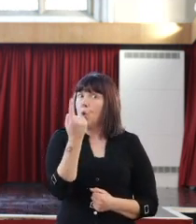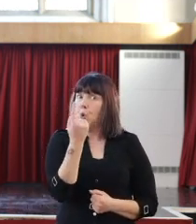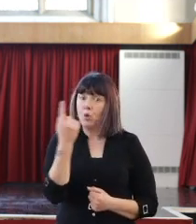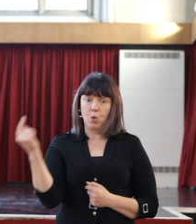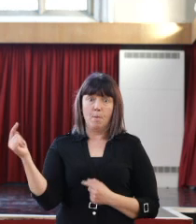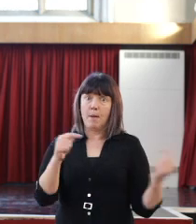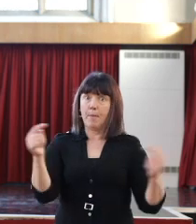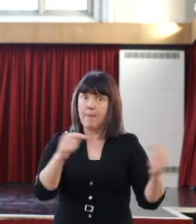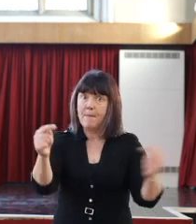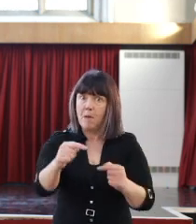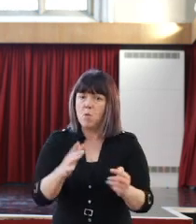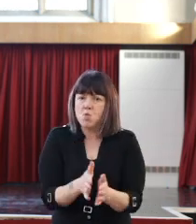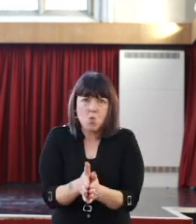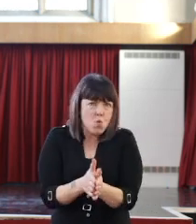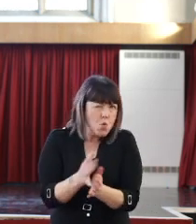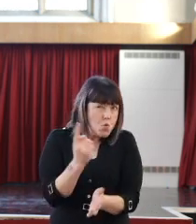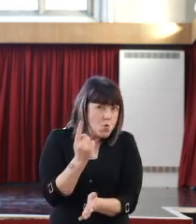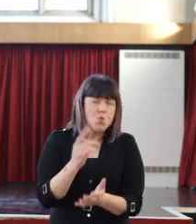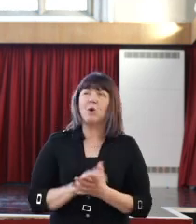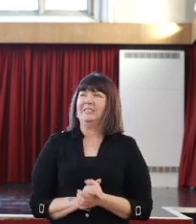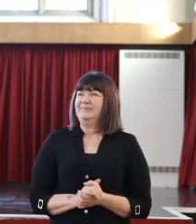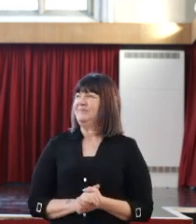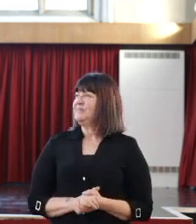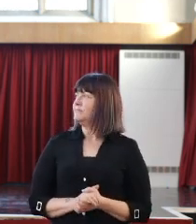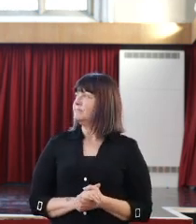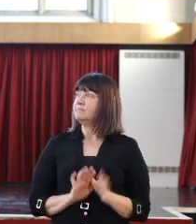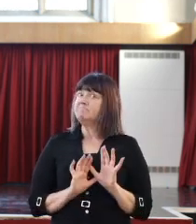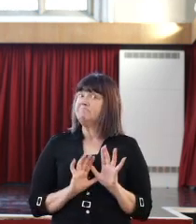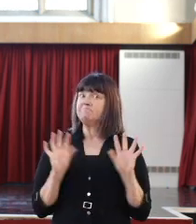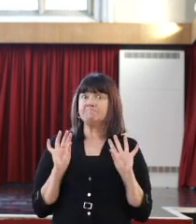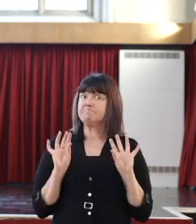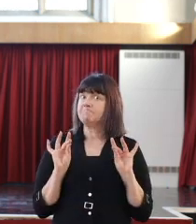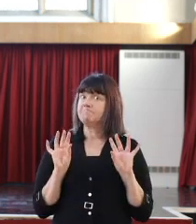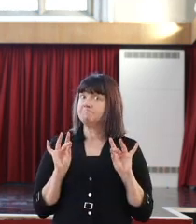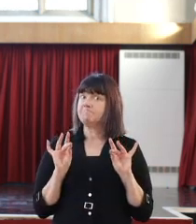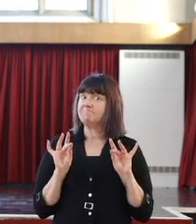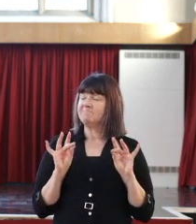family. Yeah, that's it.